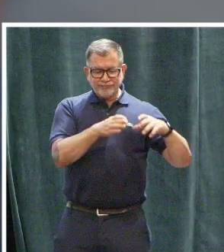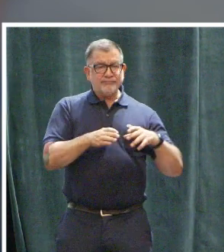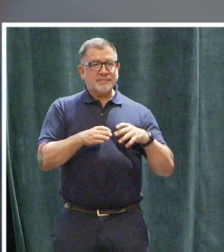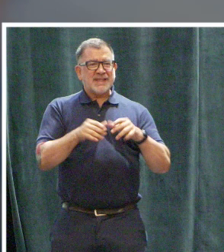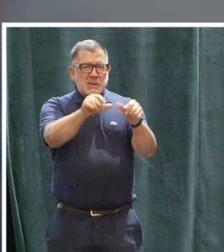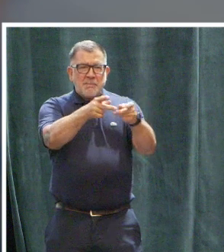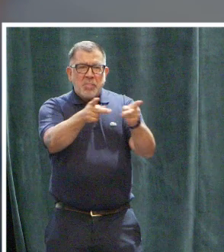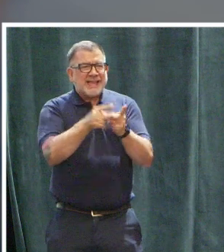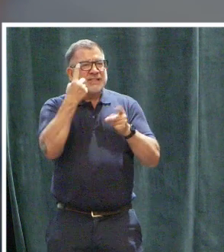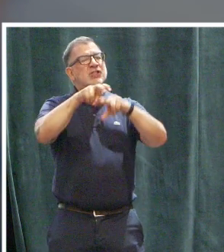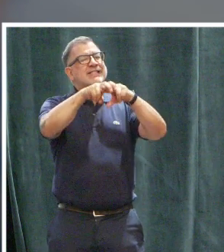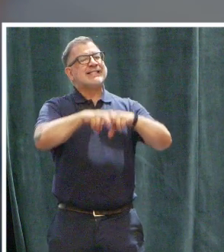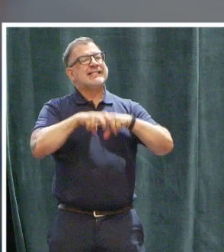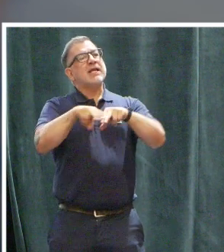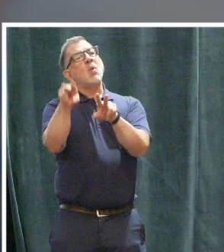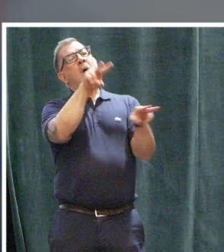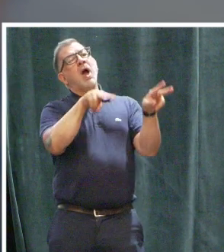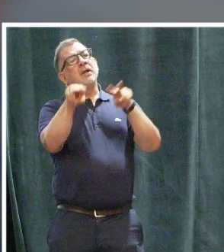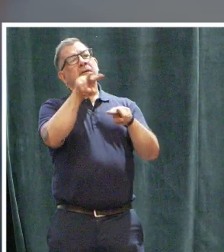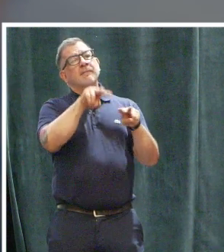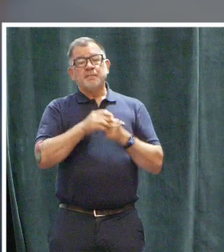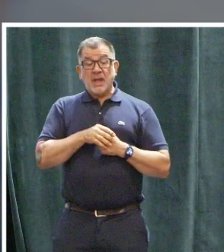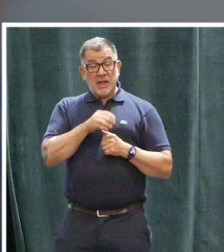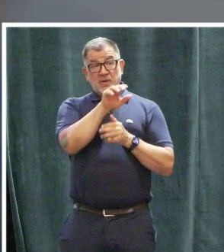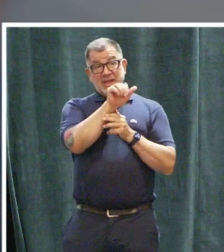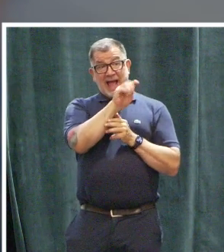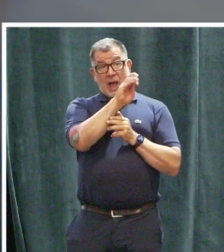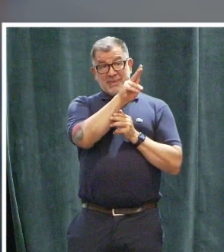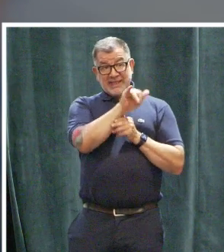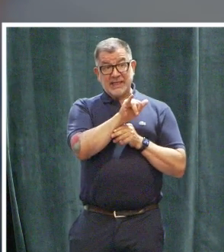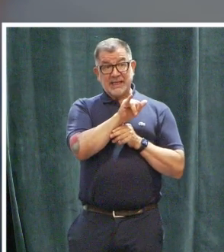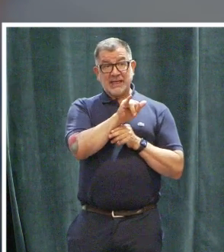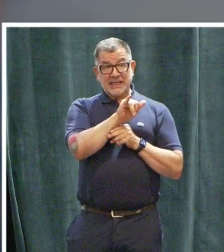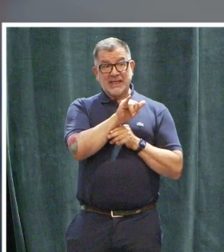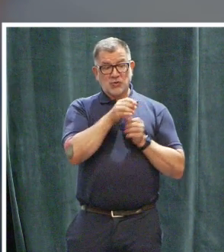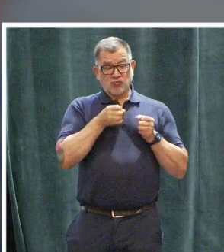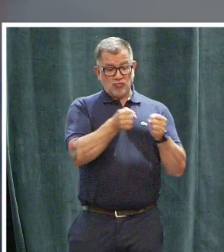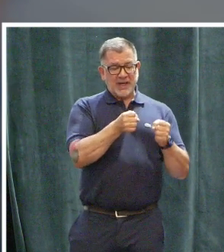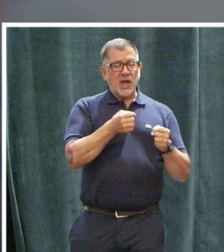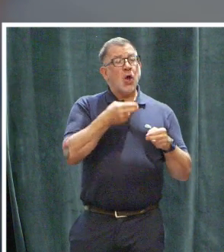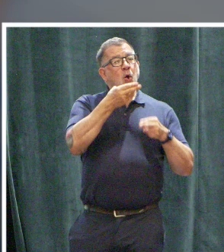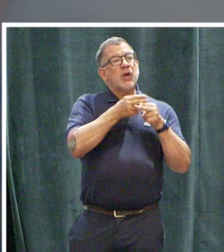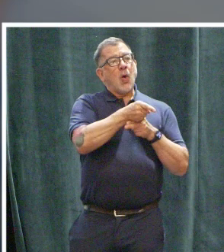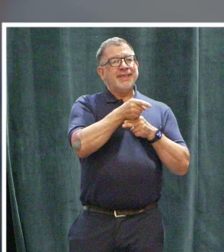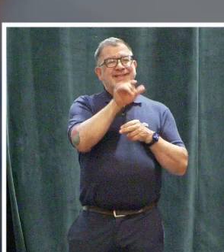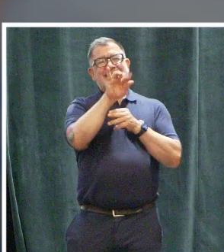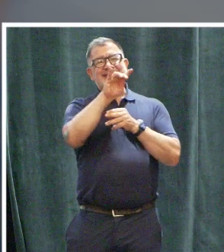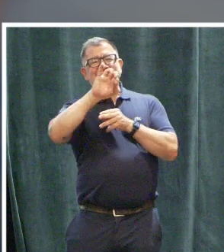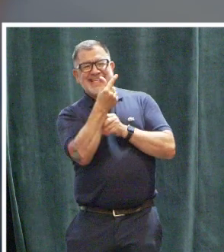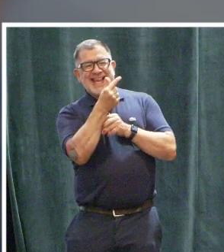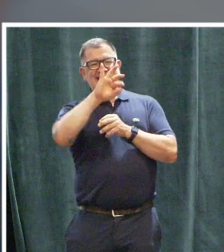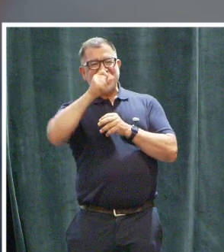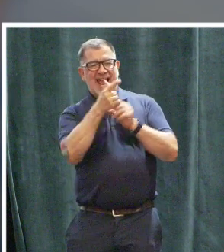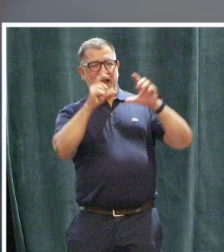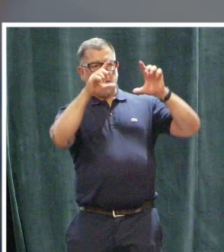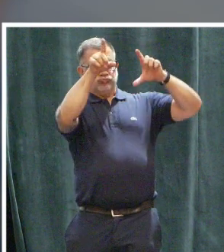Albany Street, we've proposed what we've called internally, we call this the yin yang. And these are 2 smaller areas with these